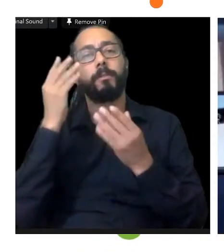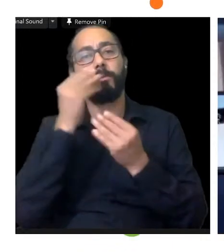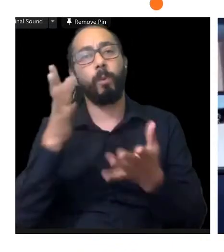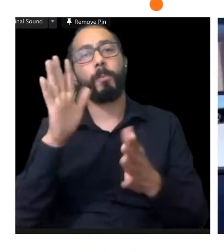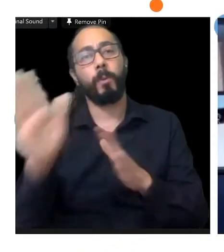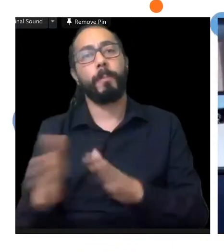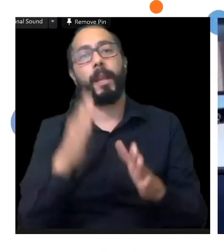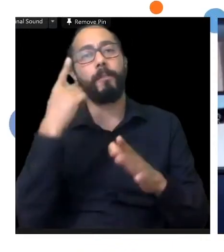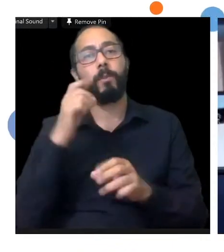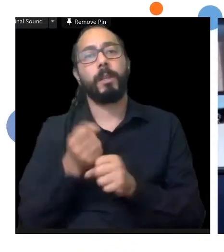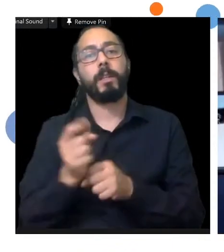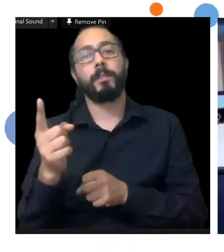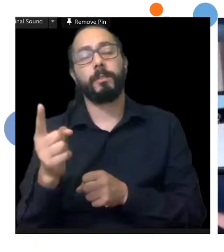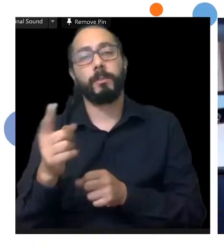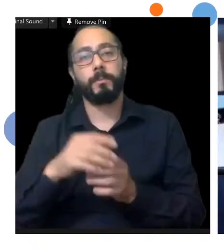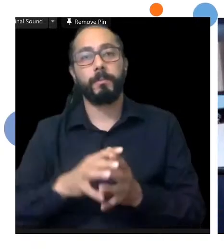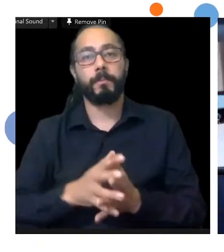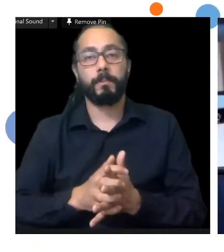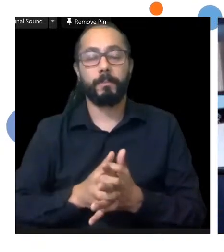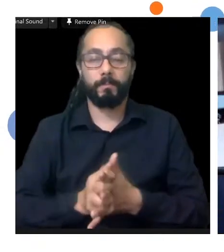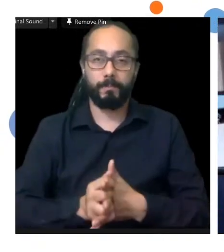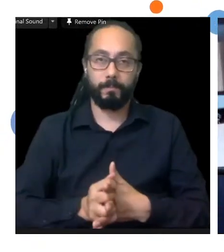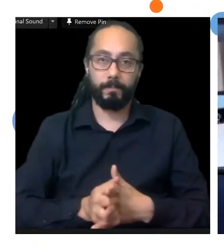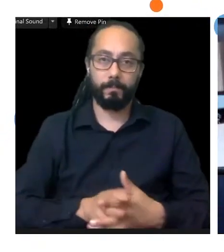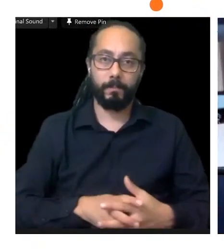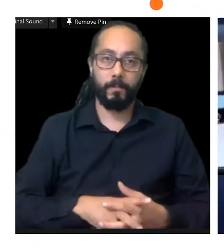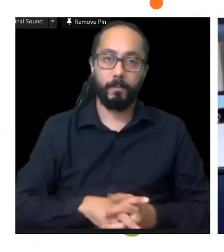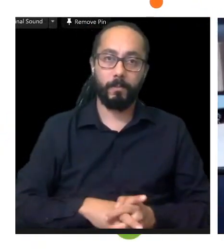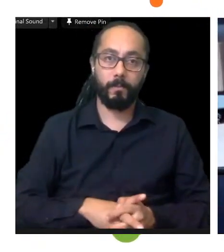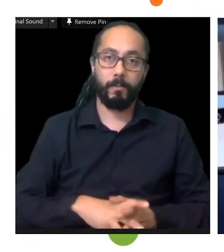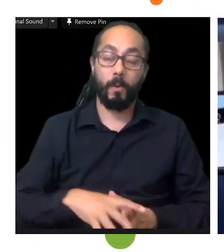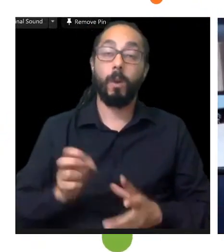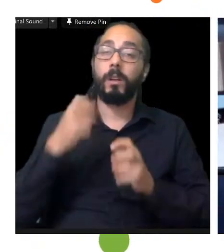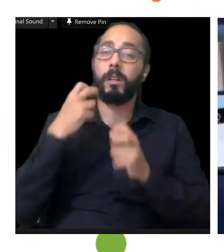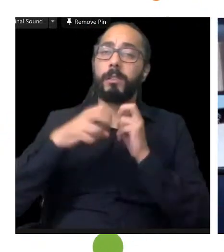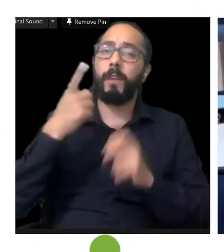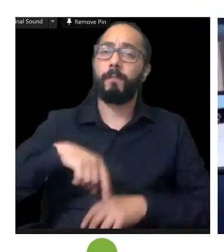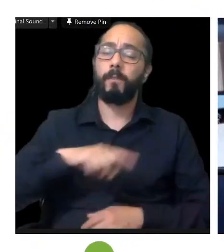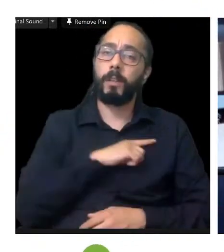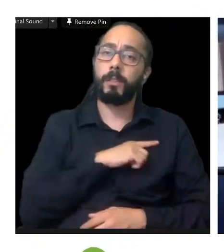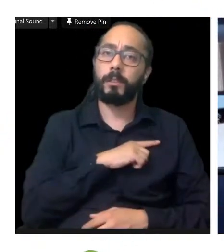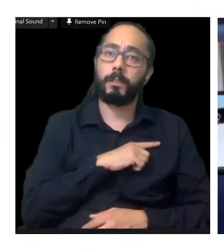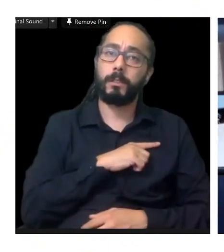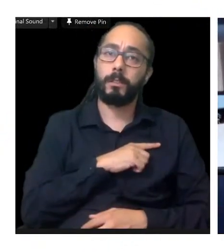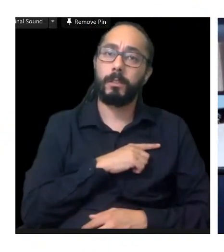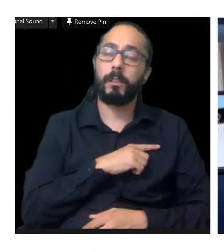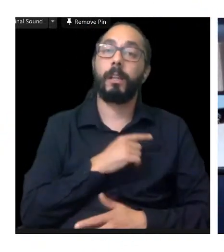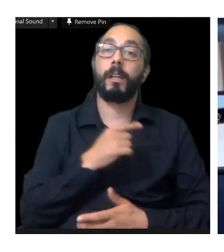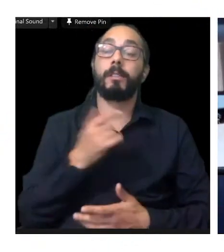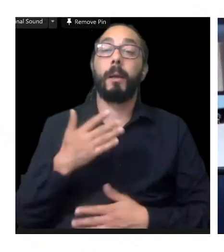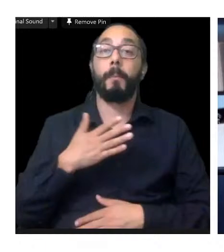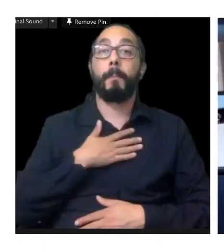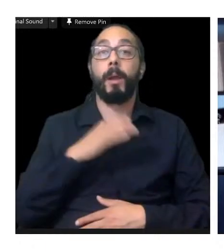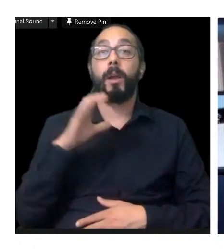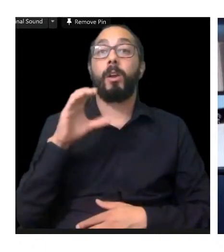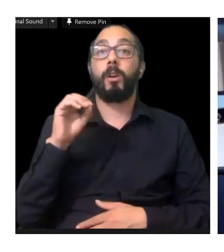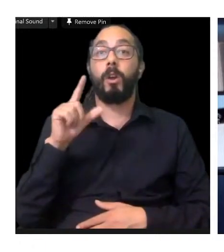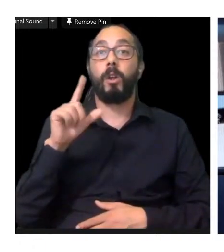Well, it's tough for us because unlike many of my colleagues who are trying to offer a performance season this fall, we're actually looking to 2021.